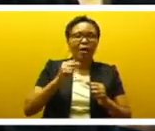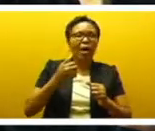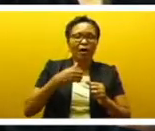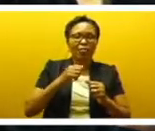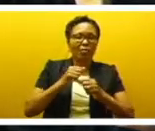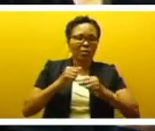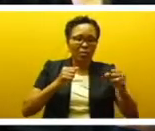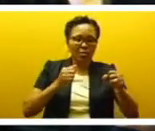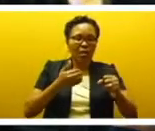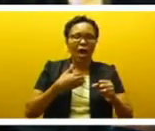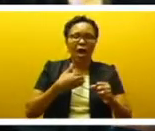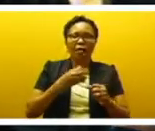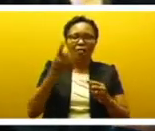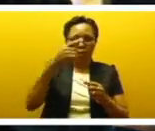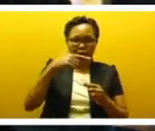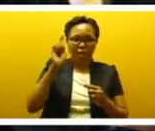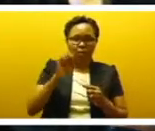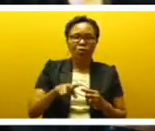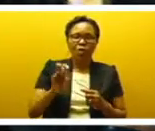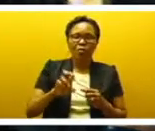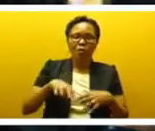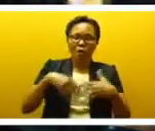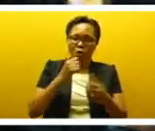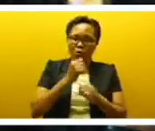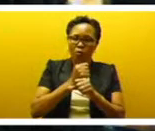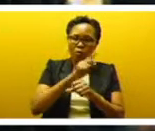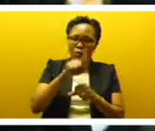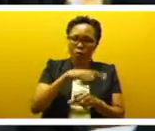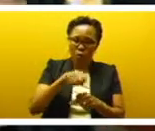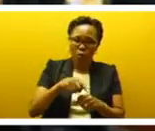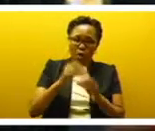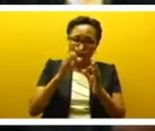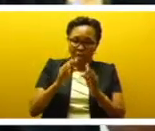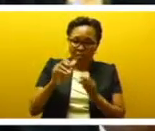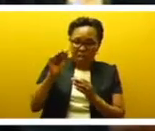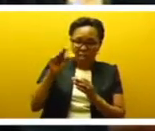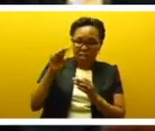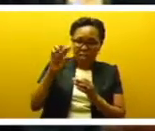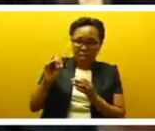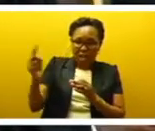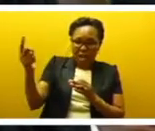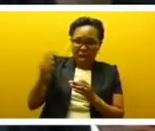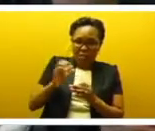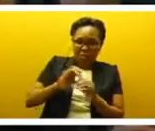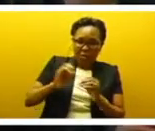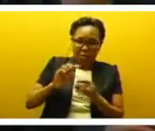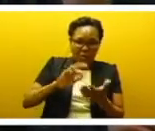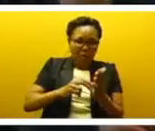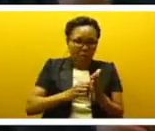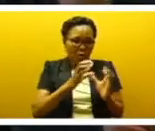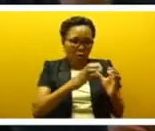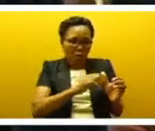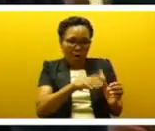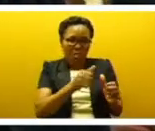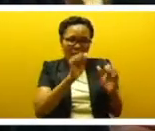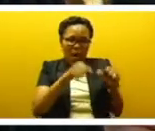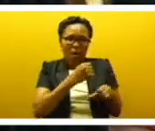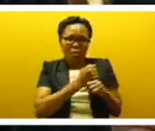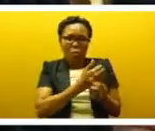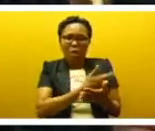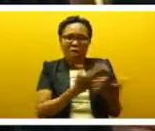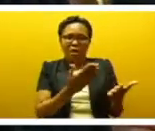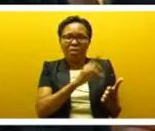right to commit fraud, or somehow excuses the Iebc from any